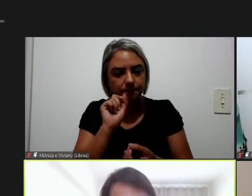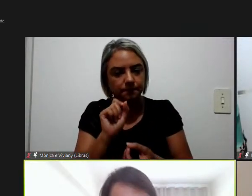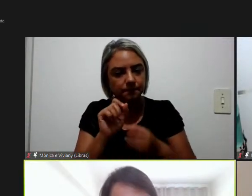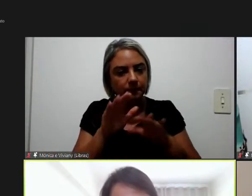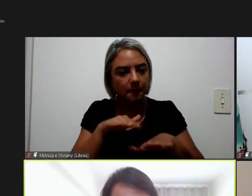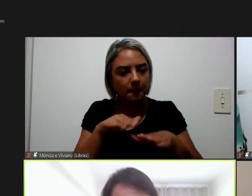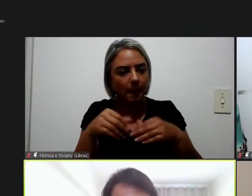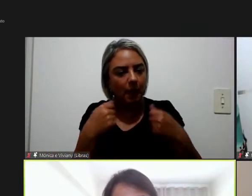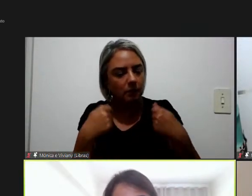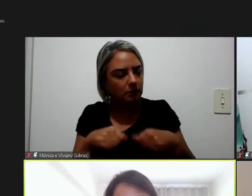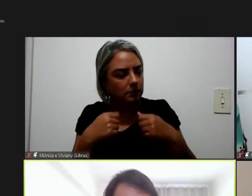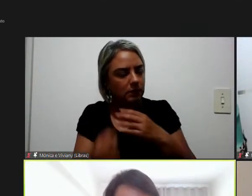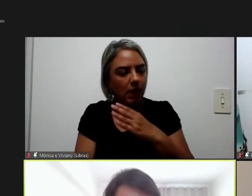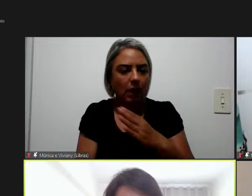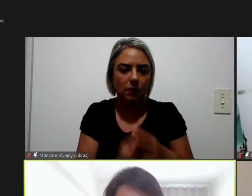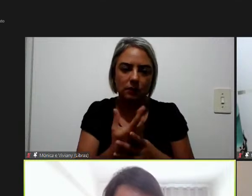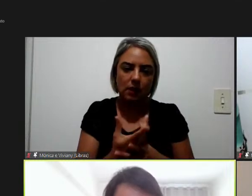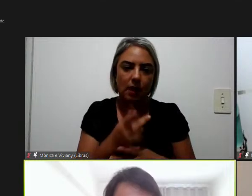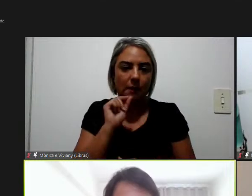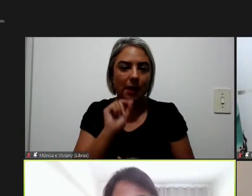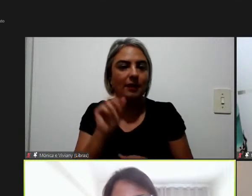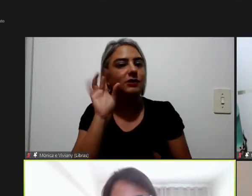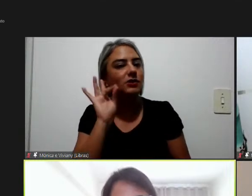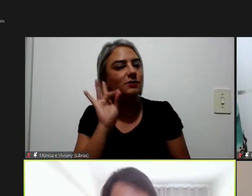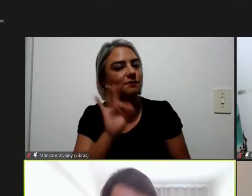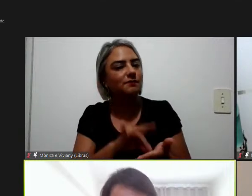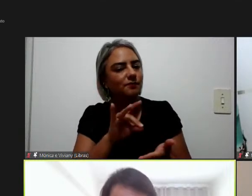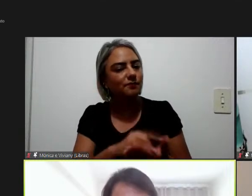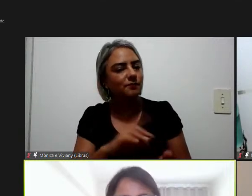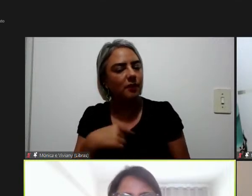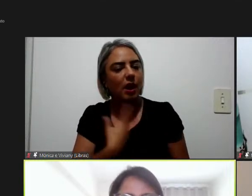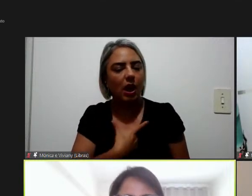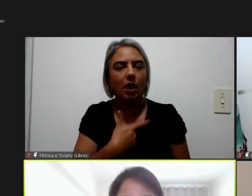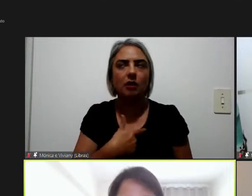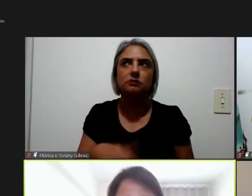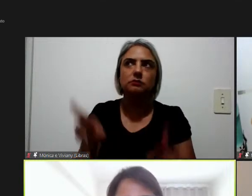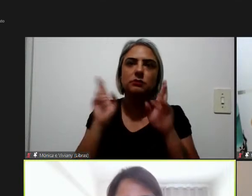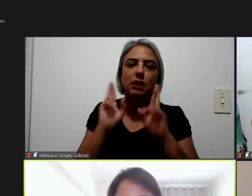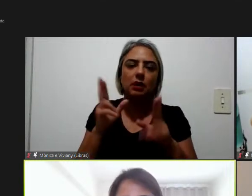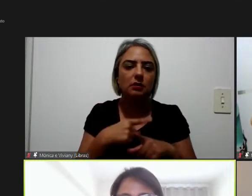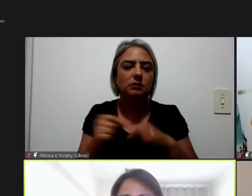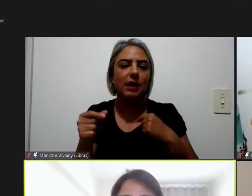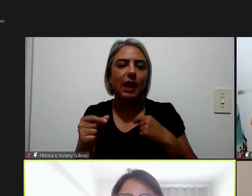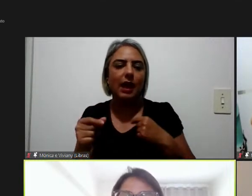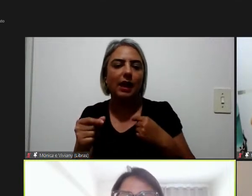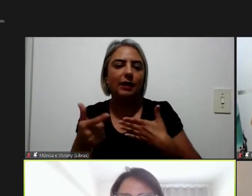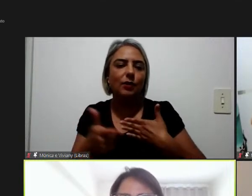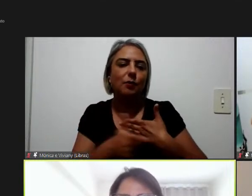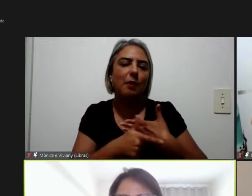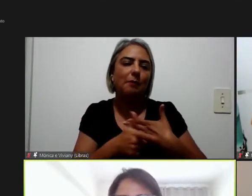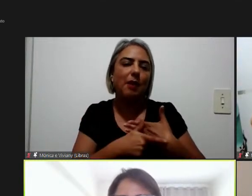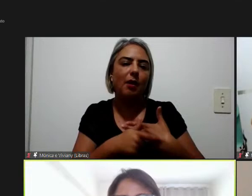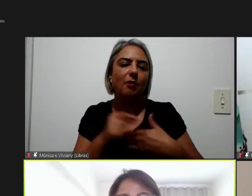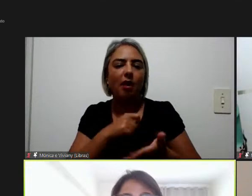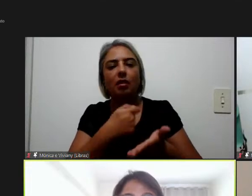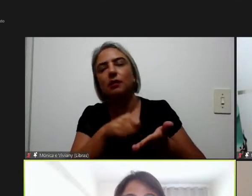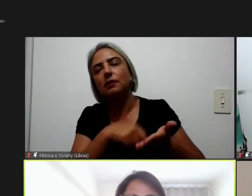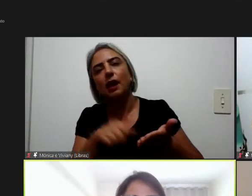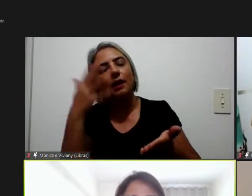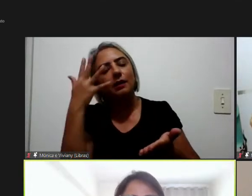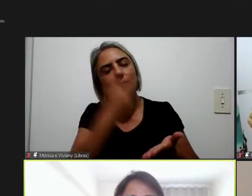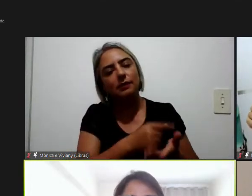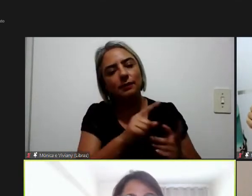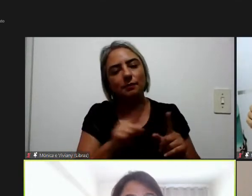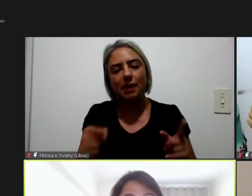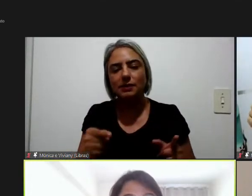ascending issue with research. And this is what needs to be done so that what we hope needs to leave the paper, let's say,